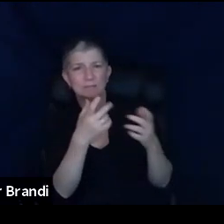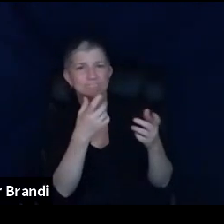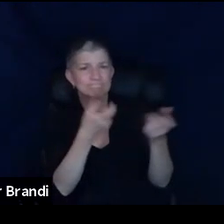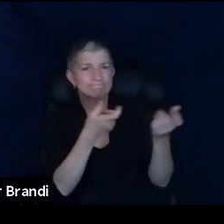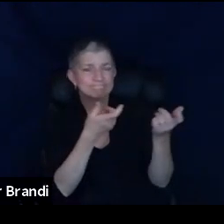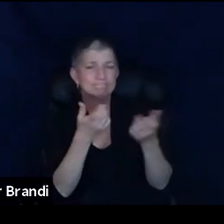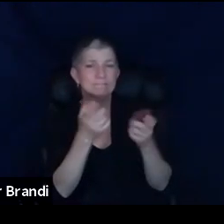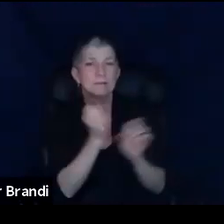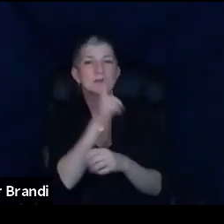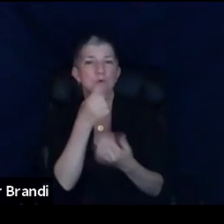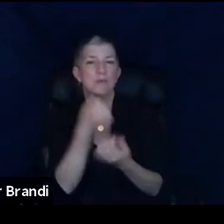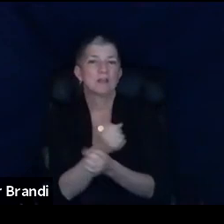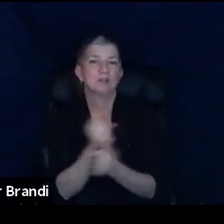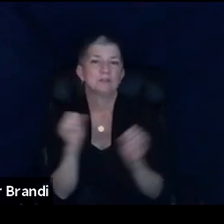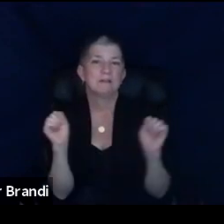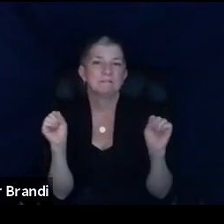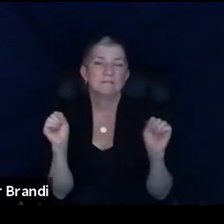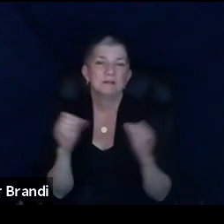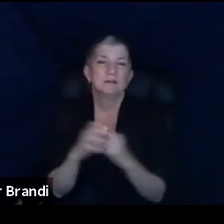sure that you're safe.